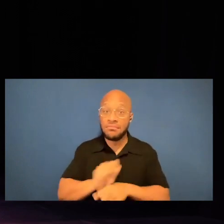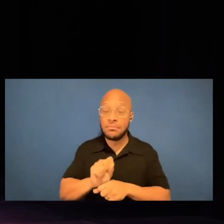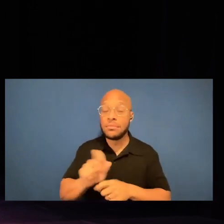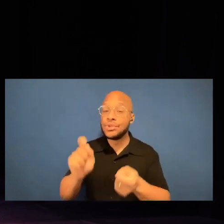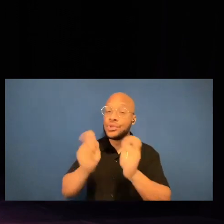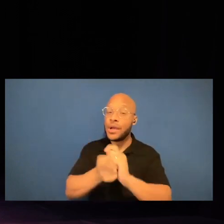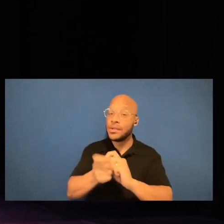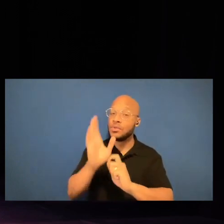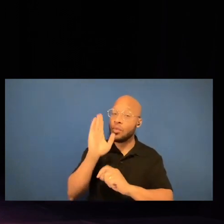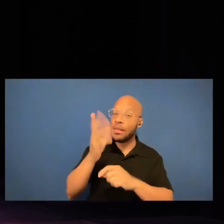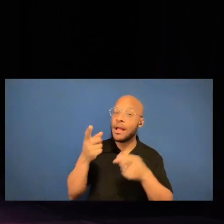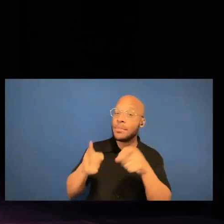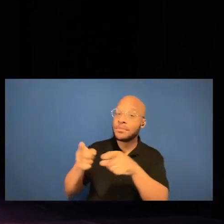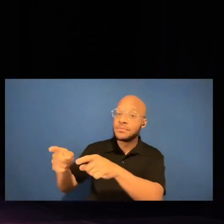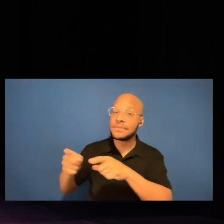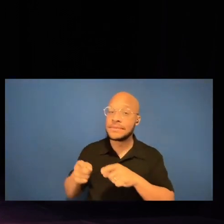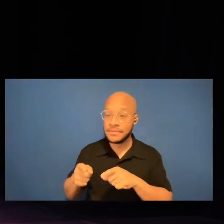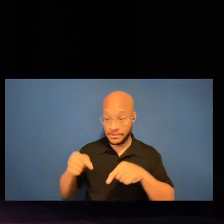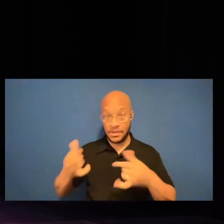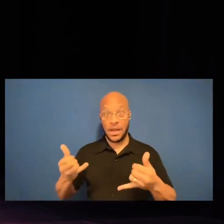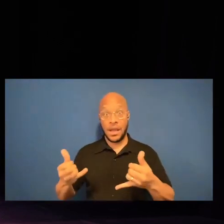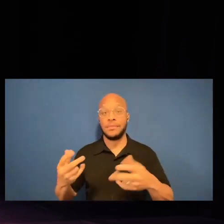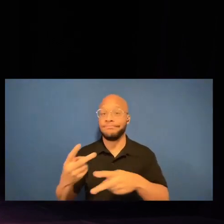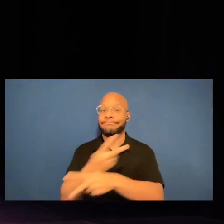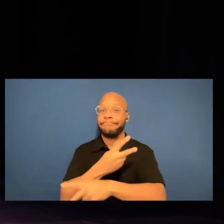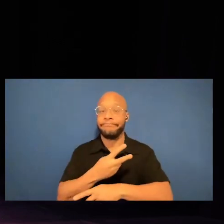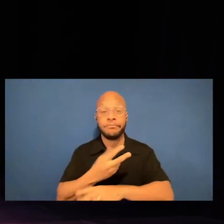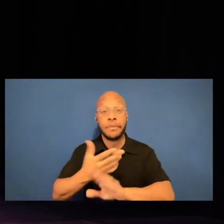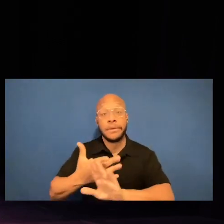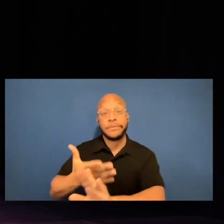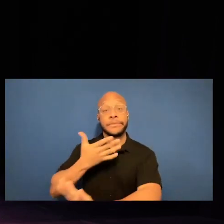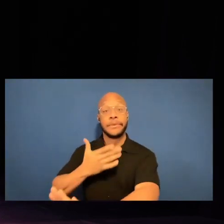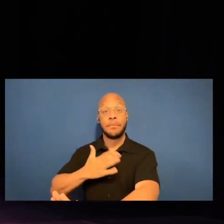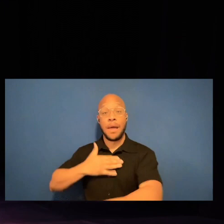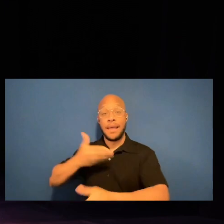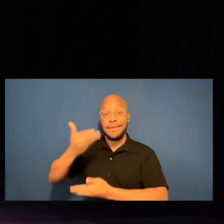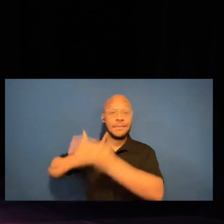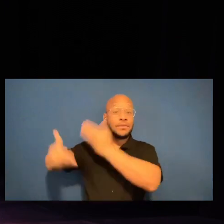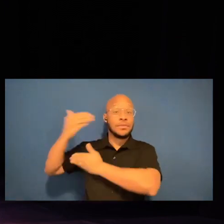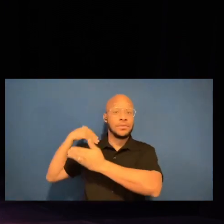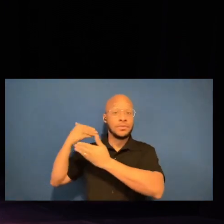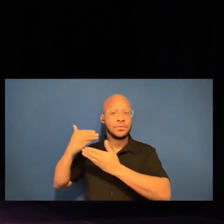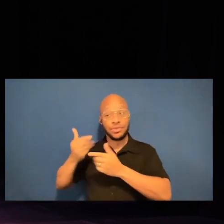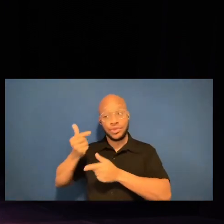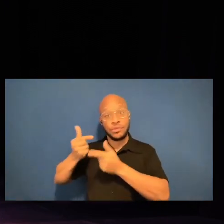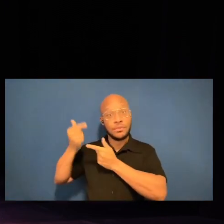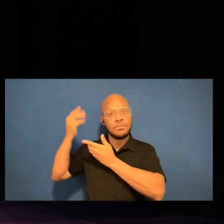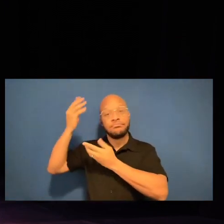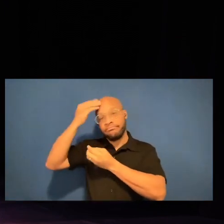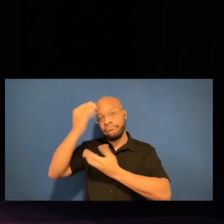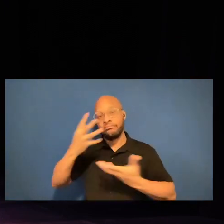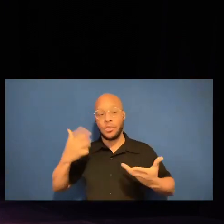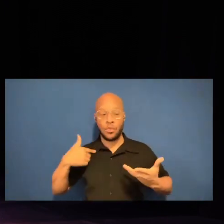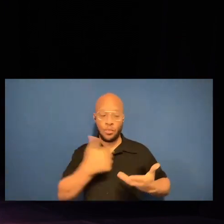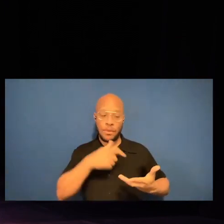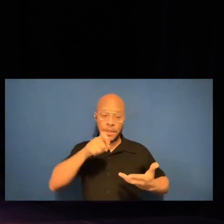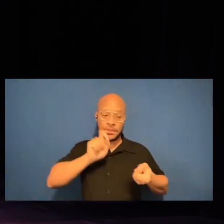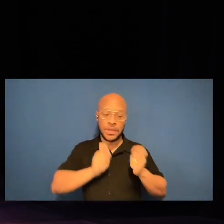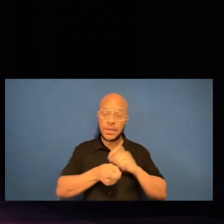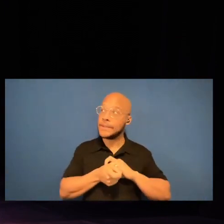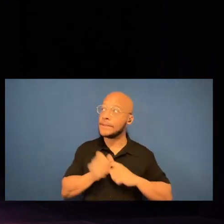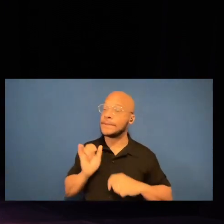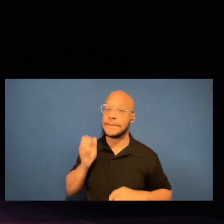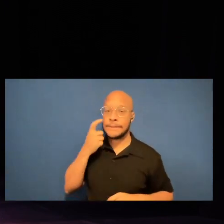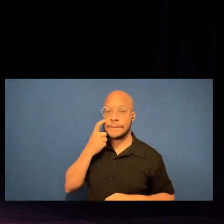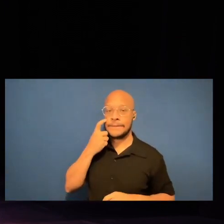my ancestors and the generations before me saying this. We must change. With a keen eye on social justice, building